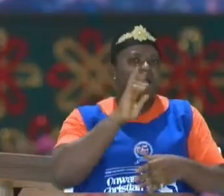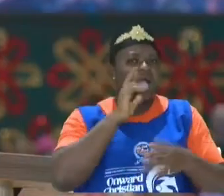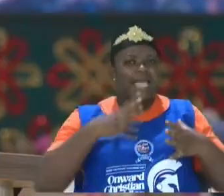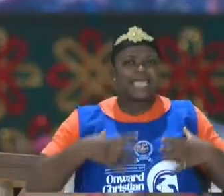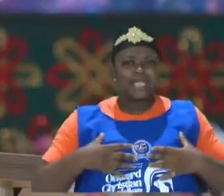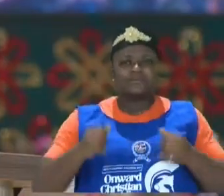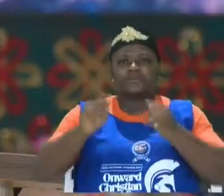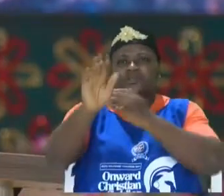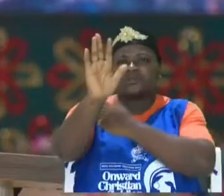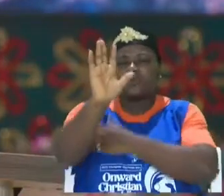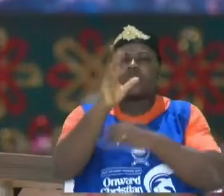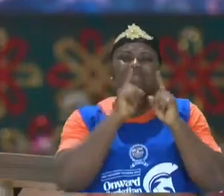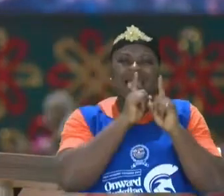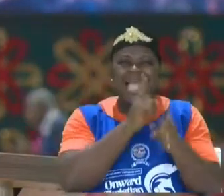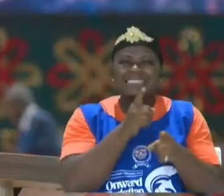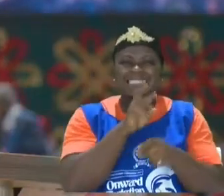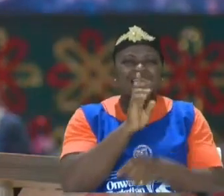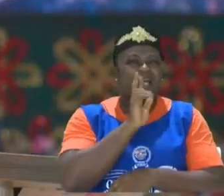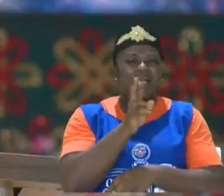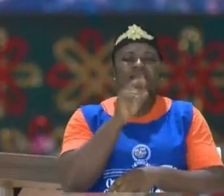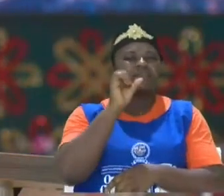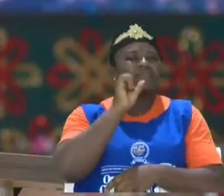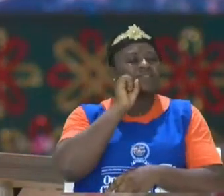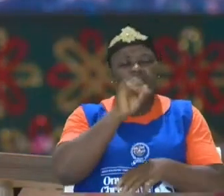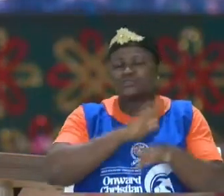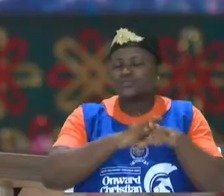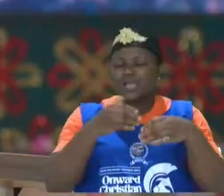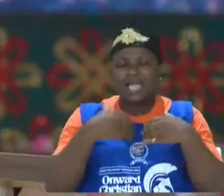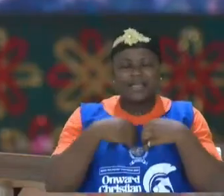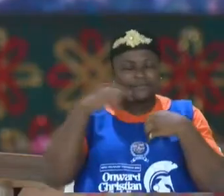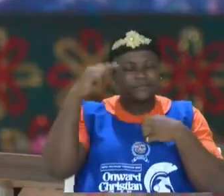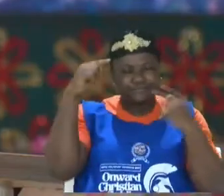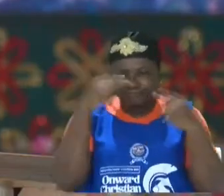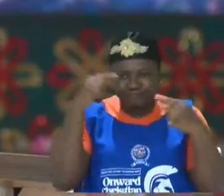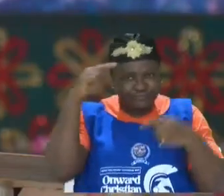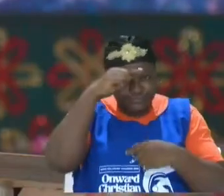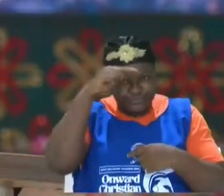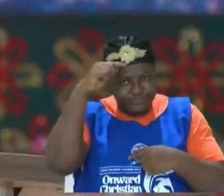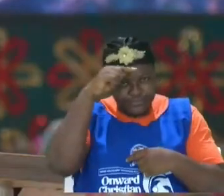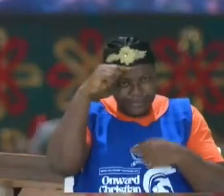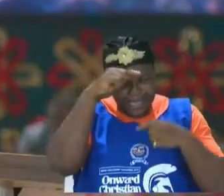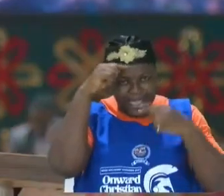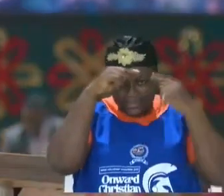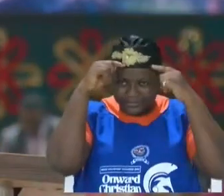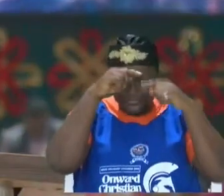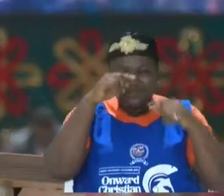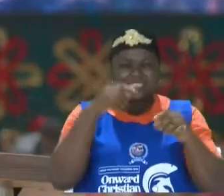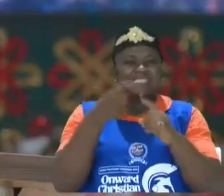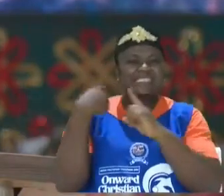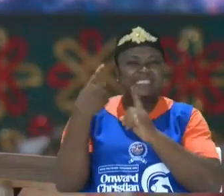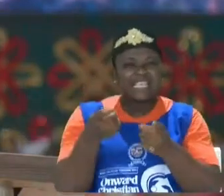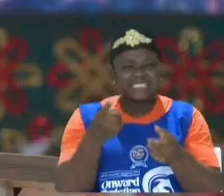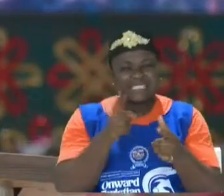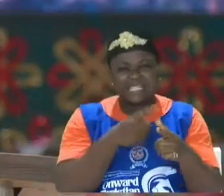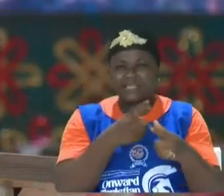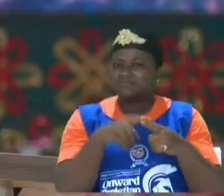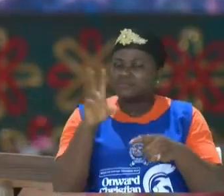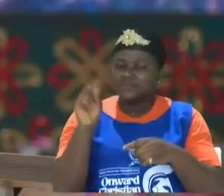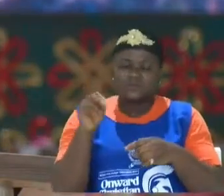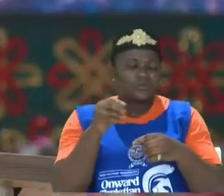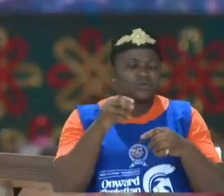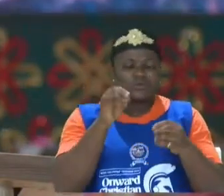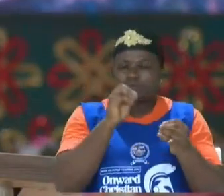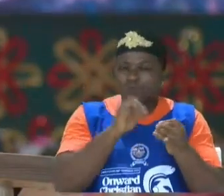God answered her. She no longer experiences migraine attack since then, and no more